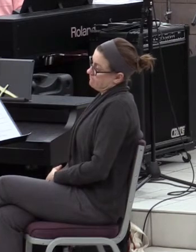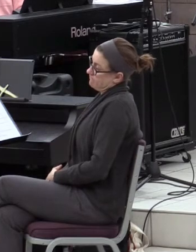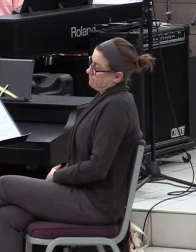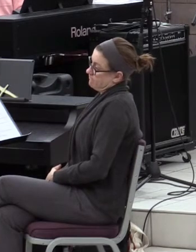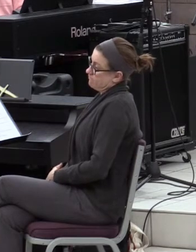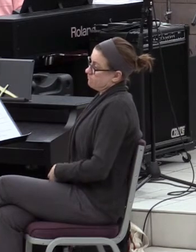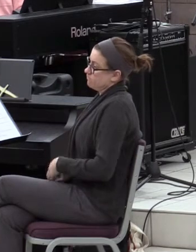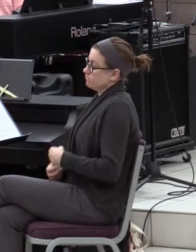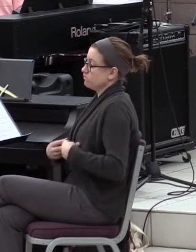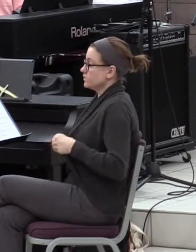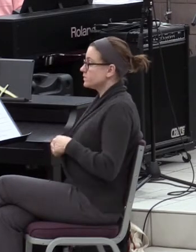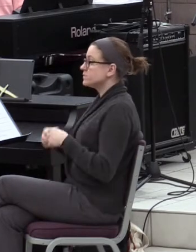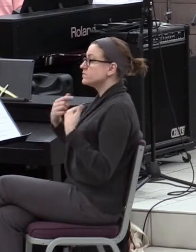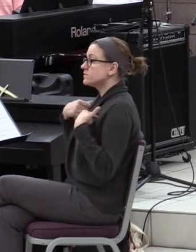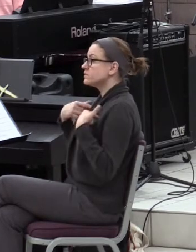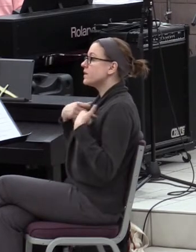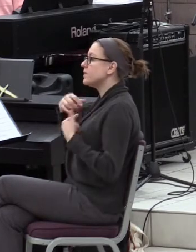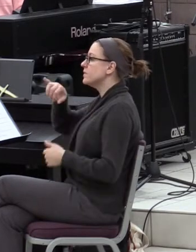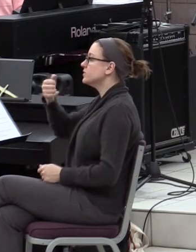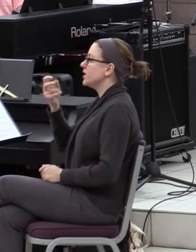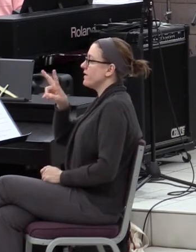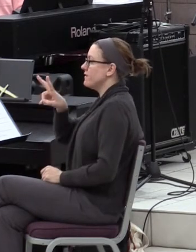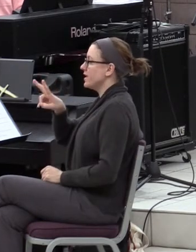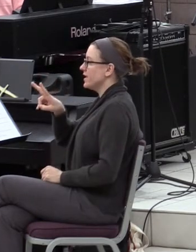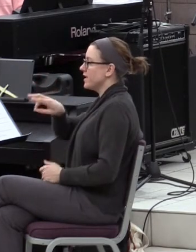I'm an old KJV Baptist, I'm sorry.